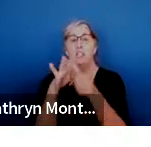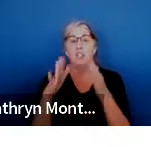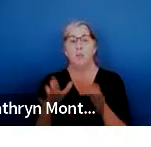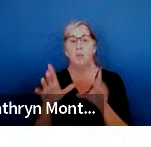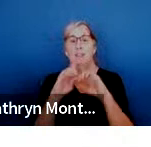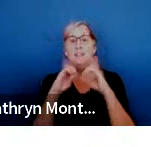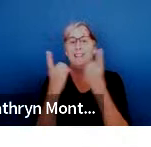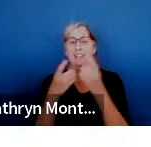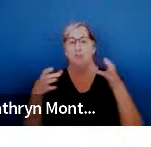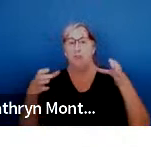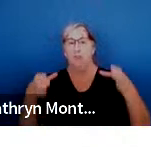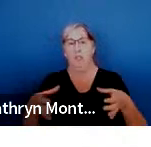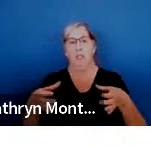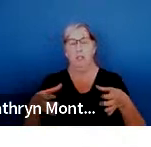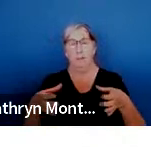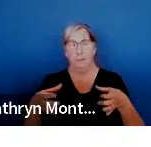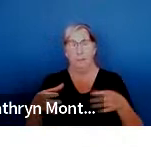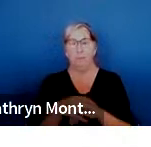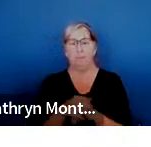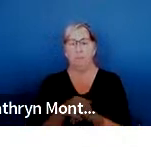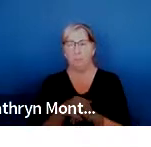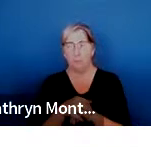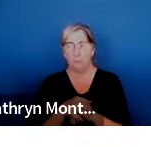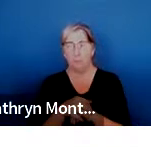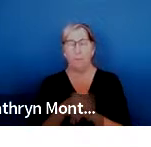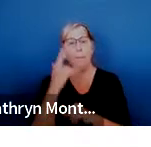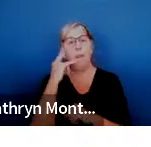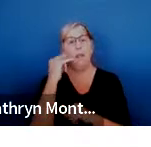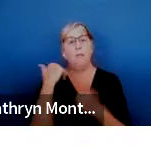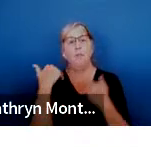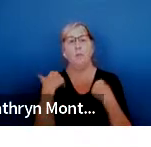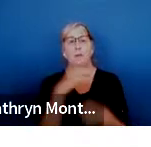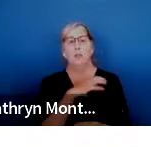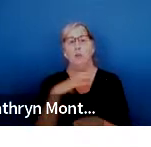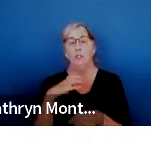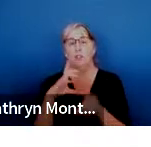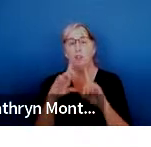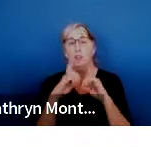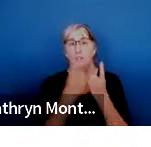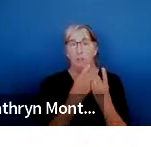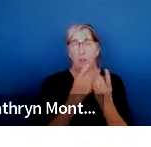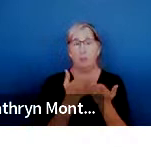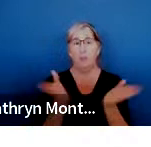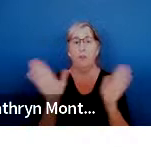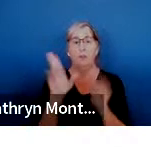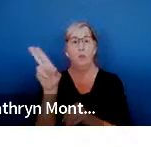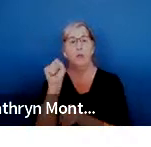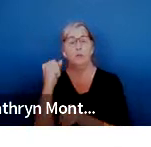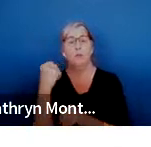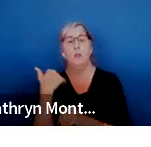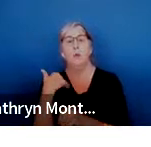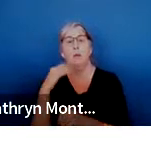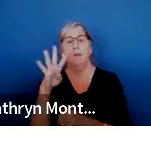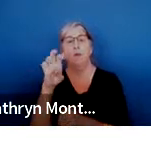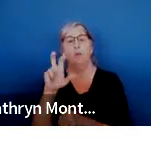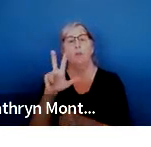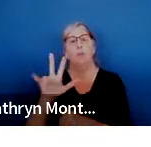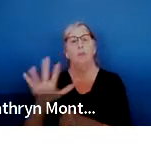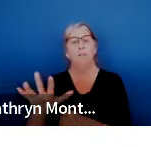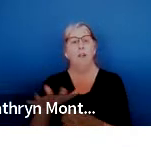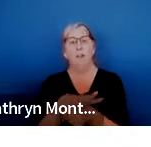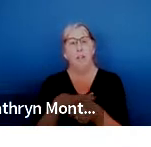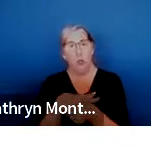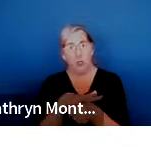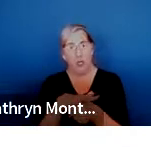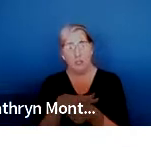district. In California, we have congressional districts. Across the United States, there are 435 geographic